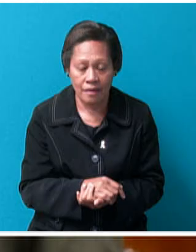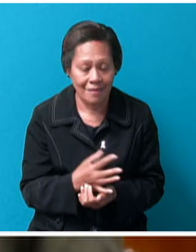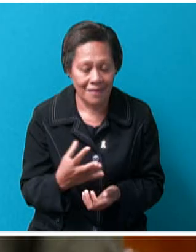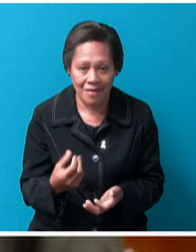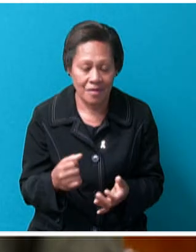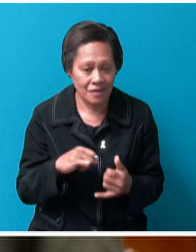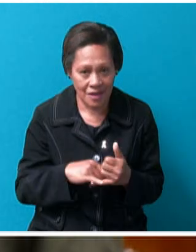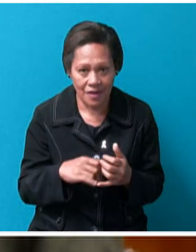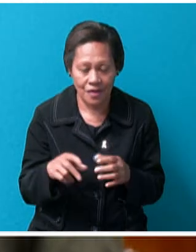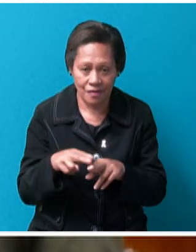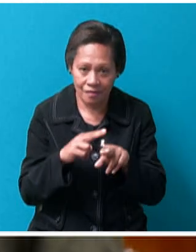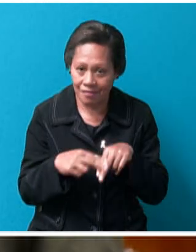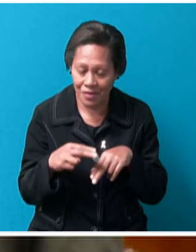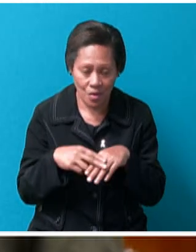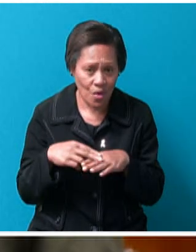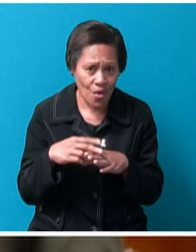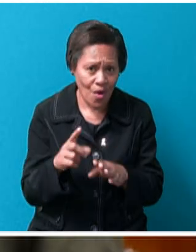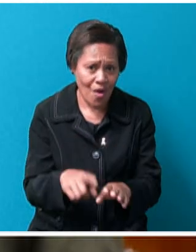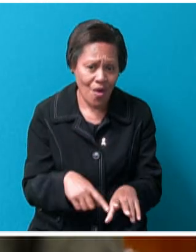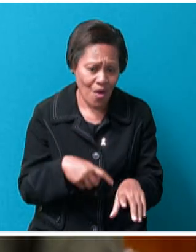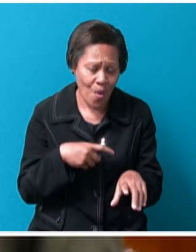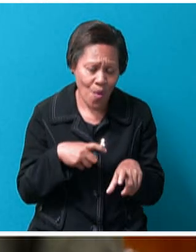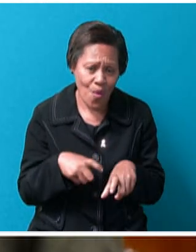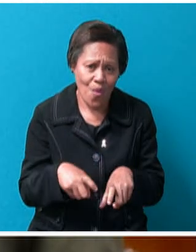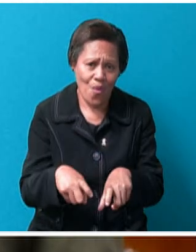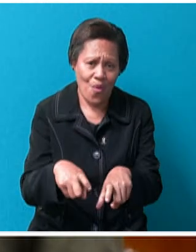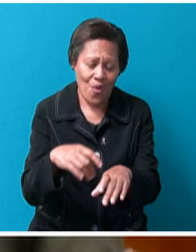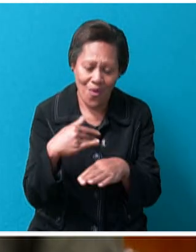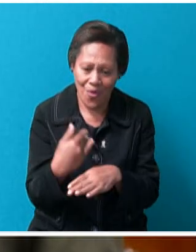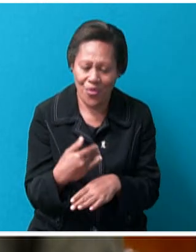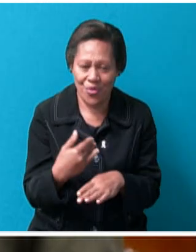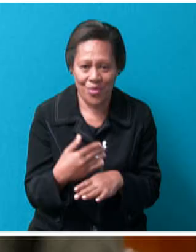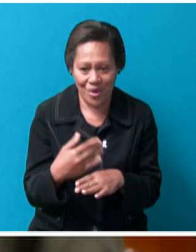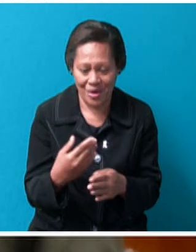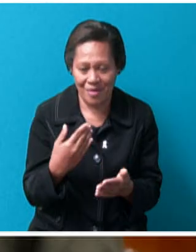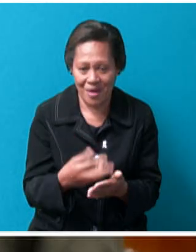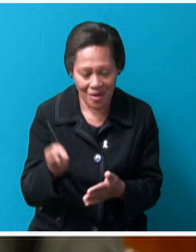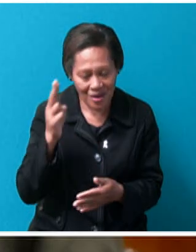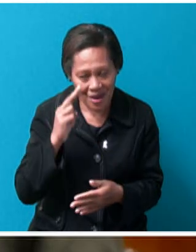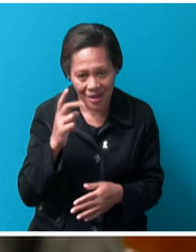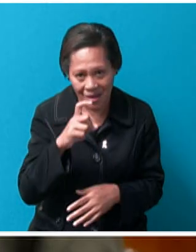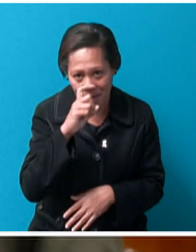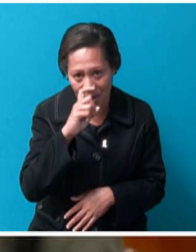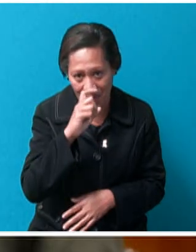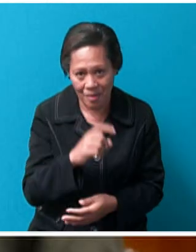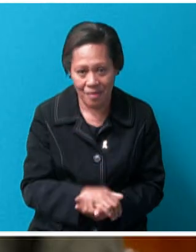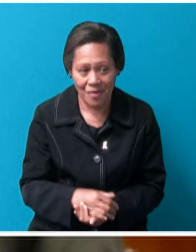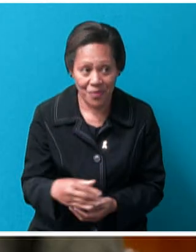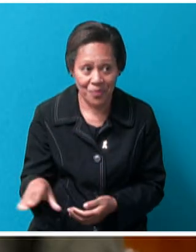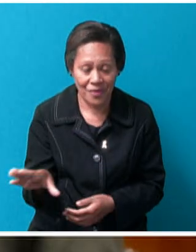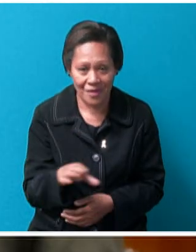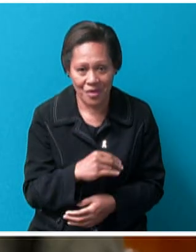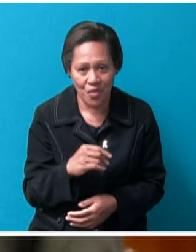his life in service to our nation and to our people. He is from the beautiful island of